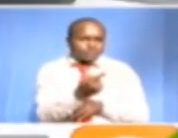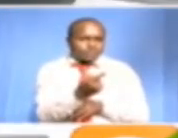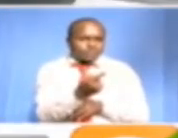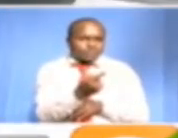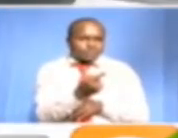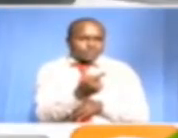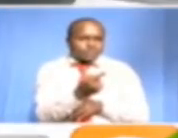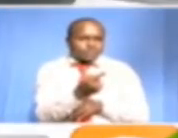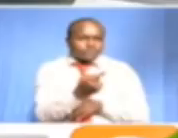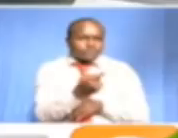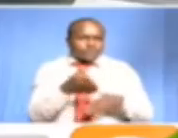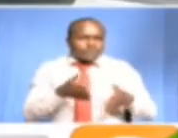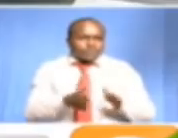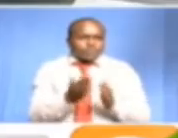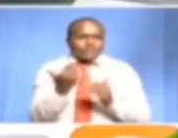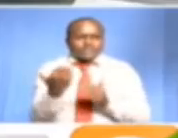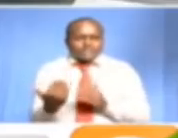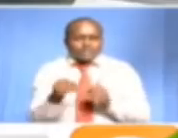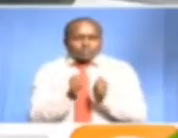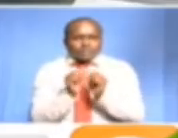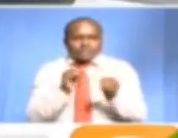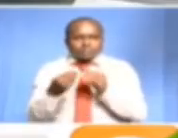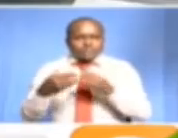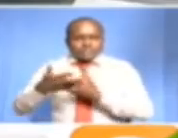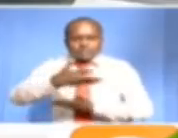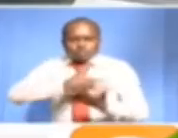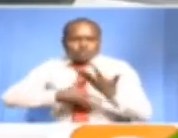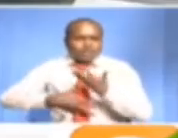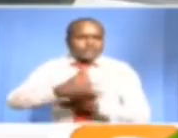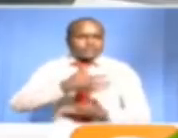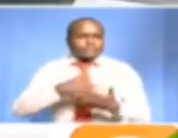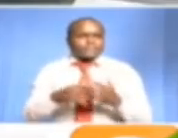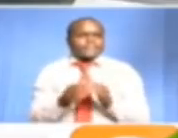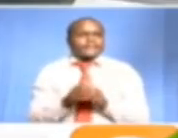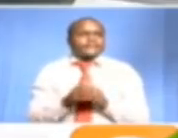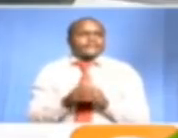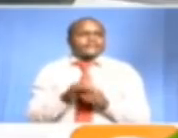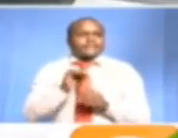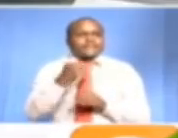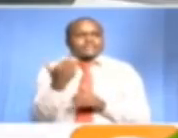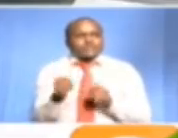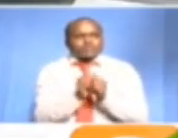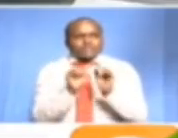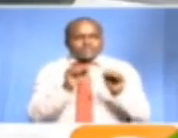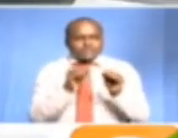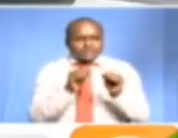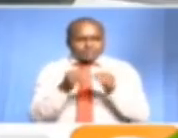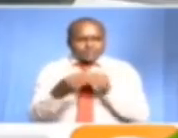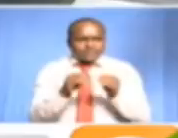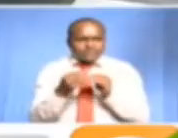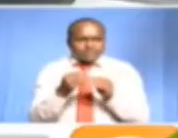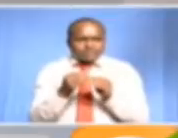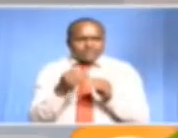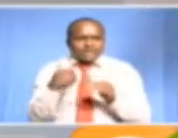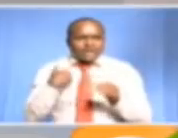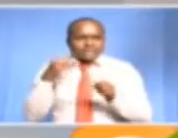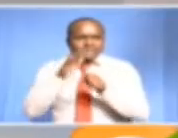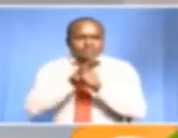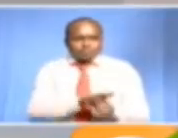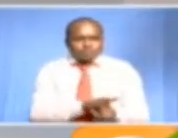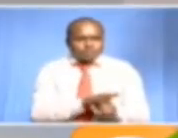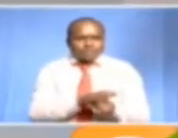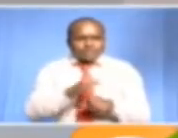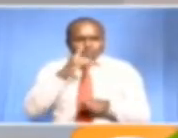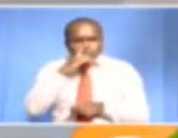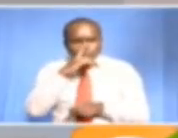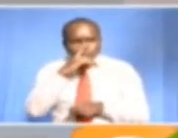a child with disability is socialized, you see, that child with a disability is facing discrimination right at home.